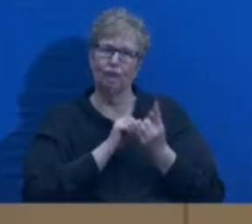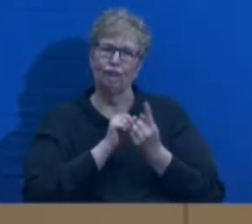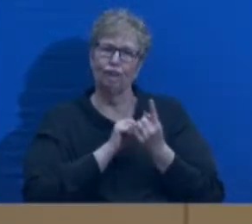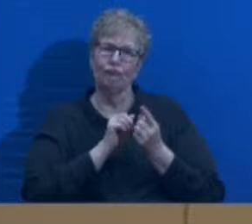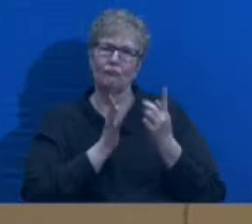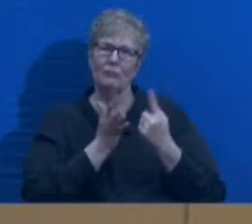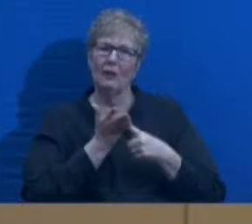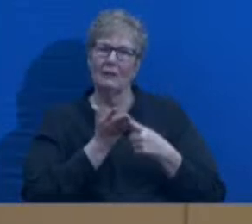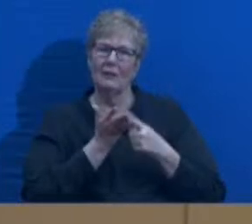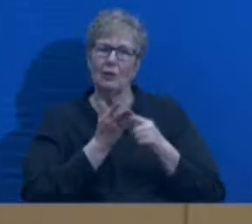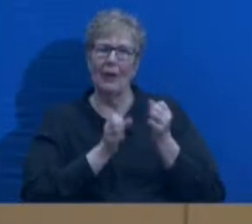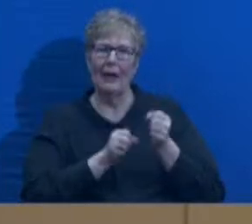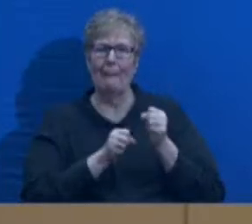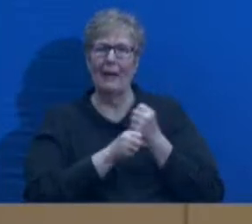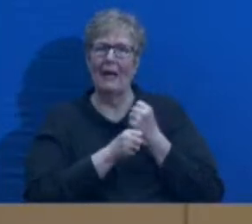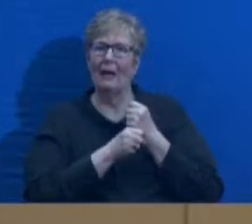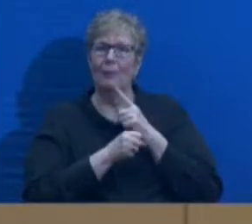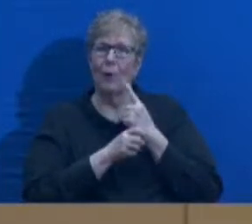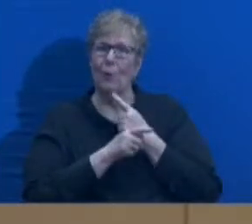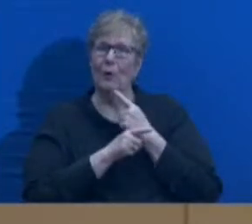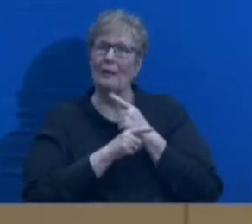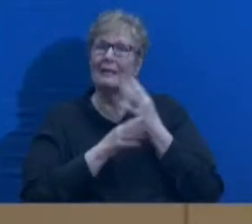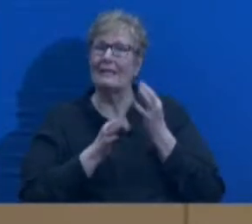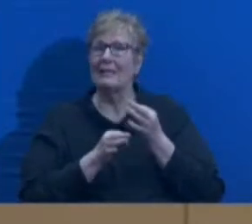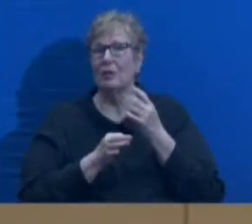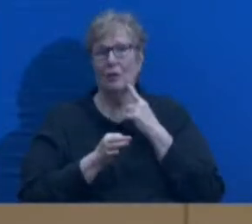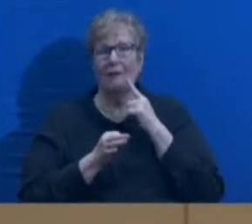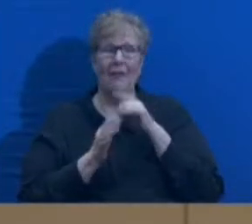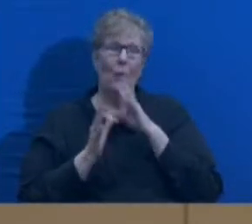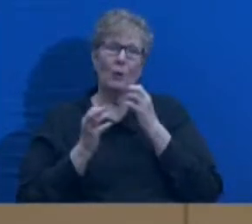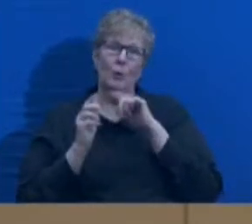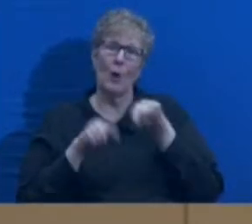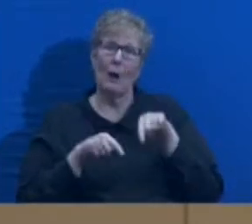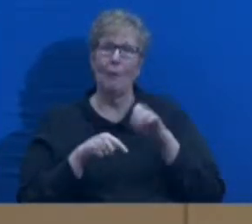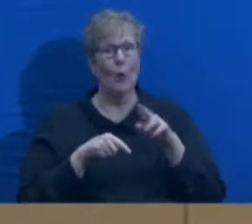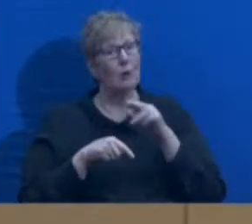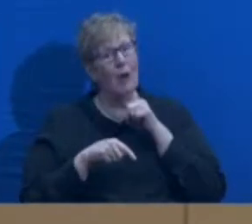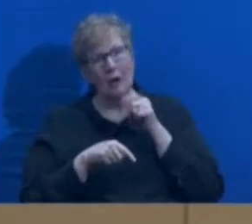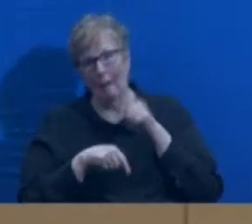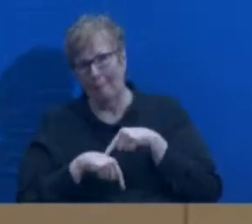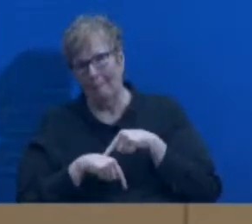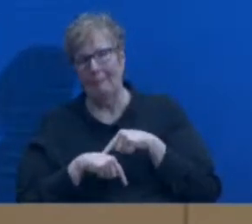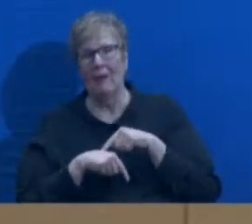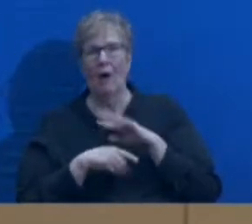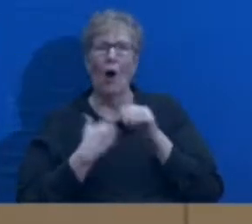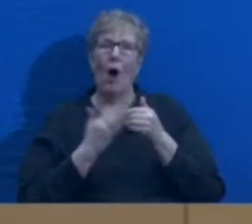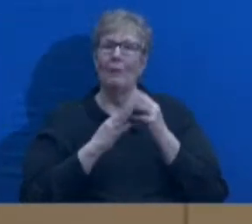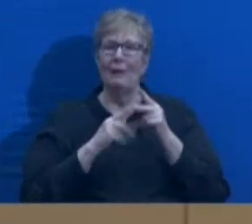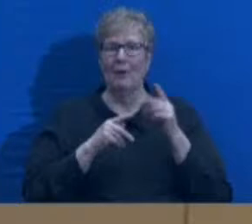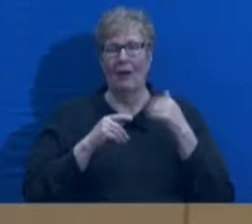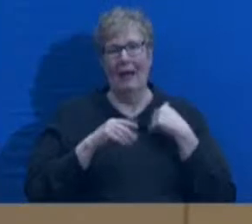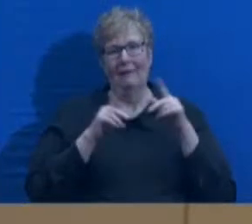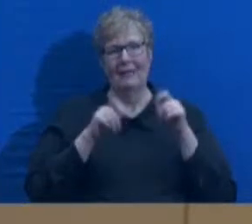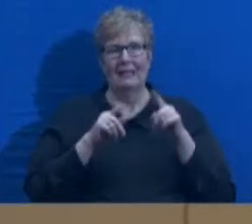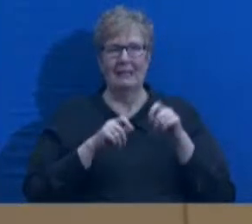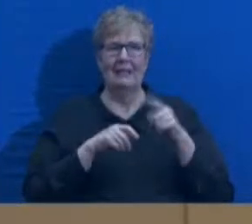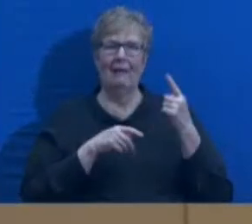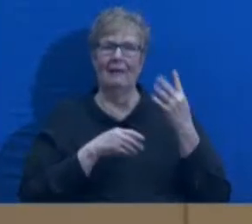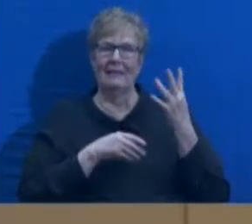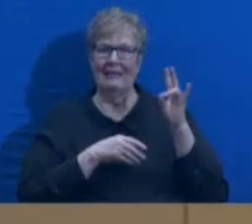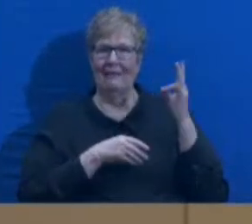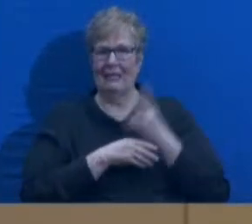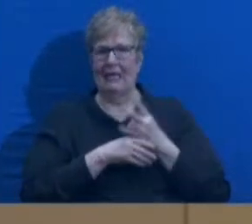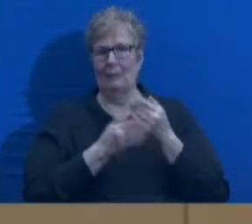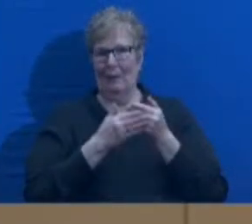make appropriate decisions as to whether to attend or not. All attendees have been tested 7 days prior to the